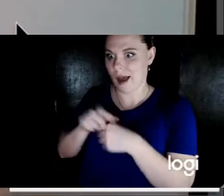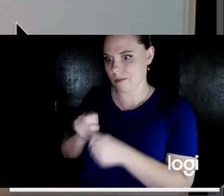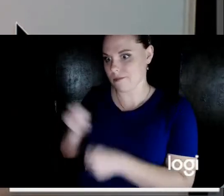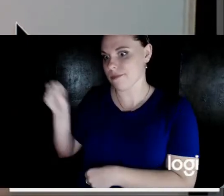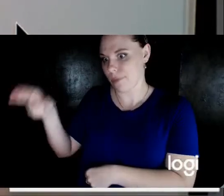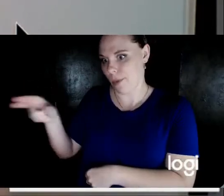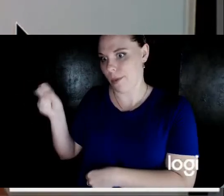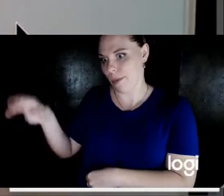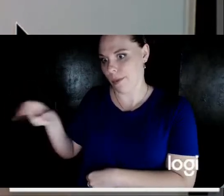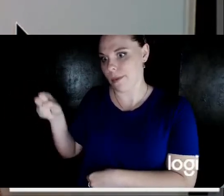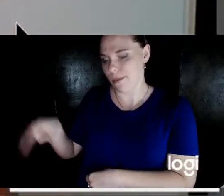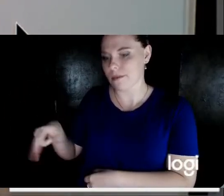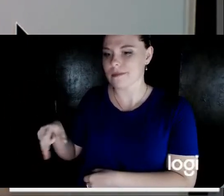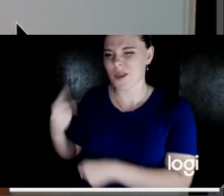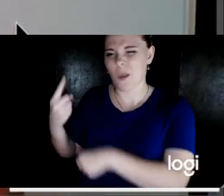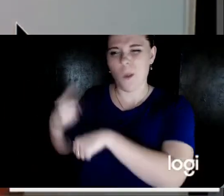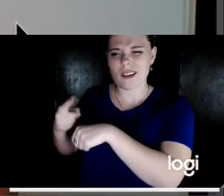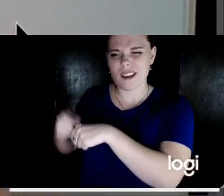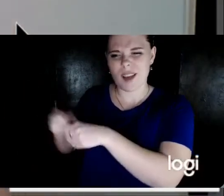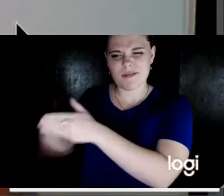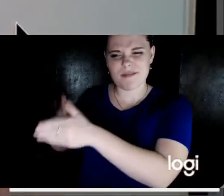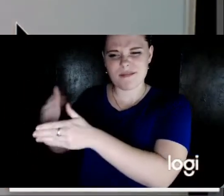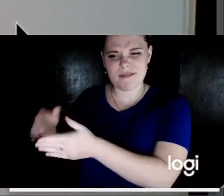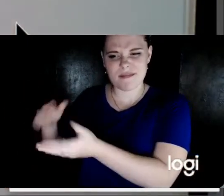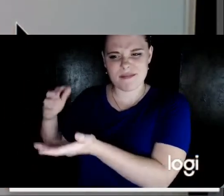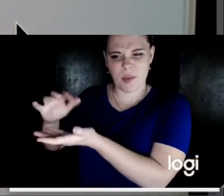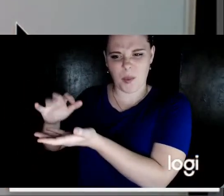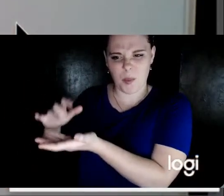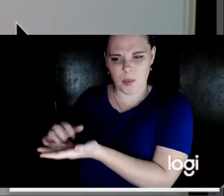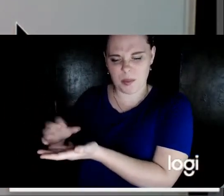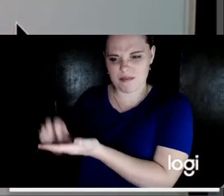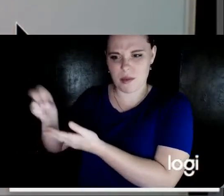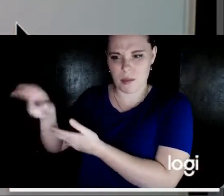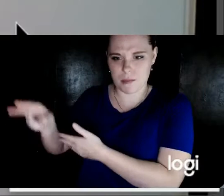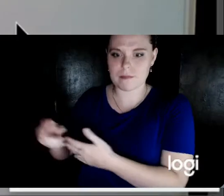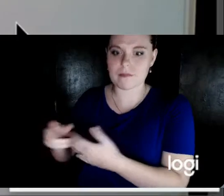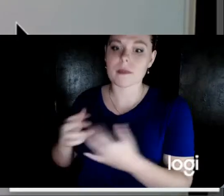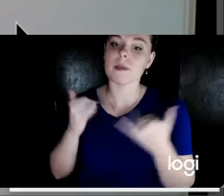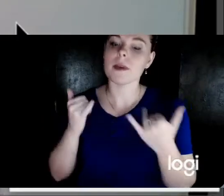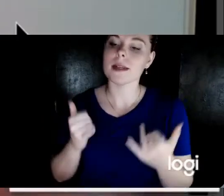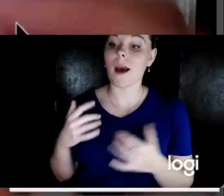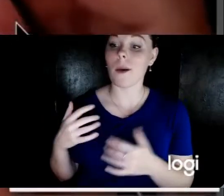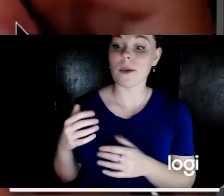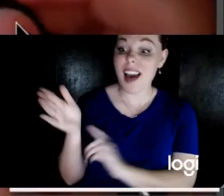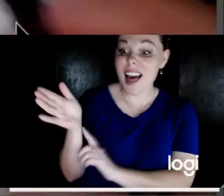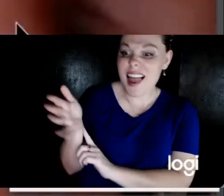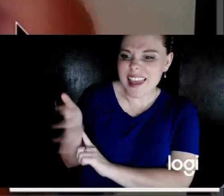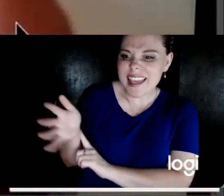the drawing, we're just lightly sketching where these leaves are going to go.